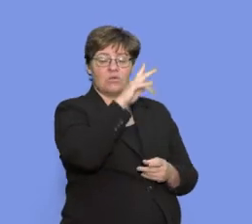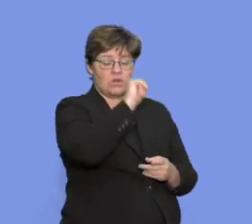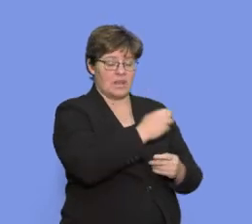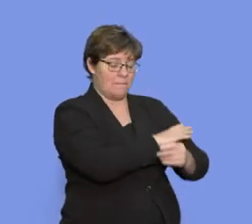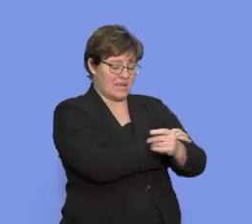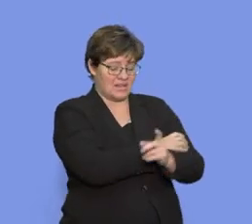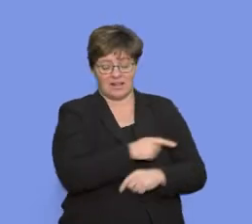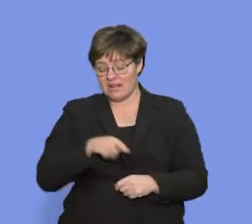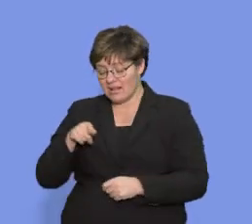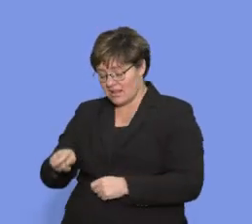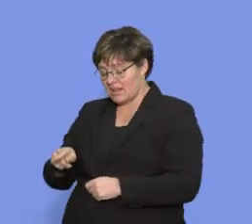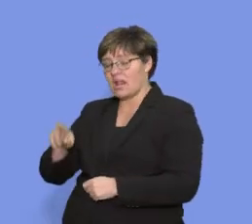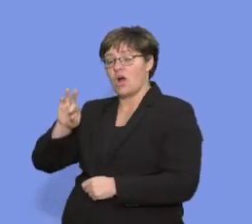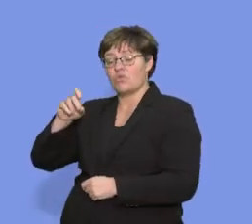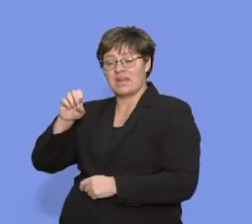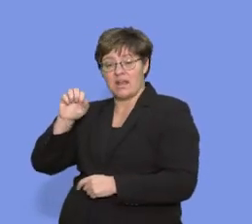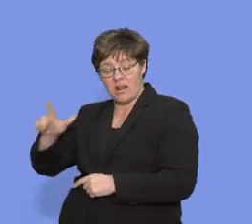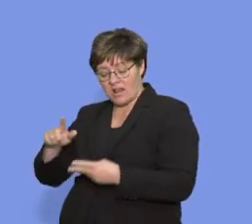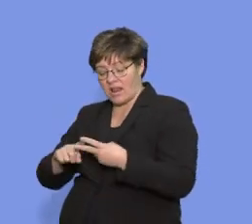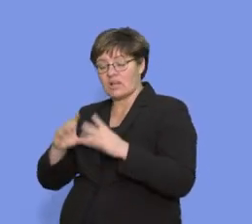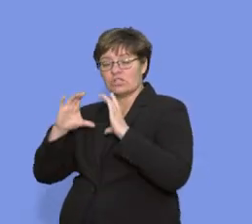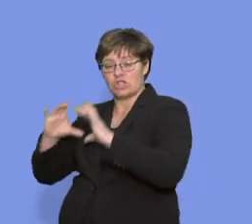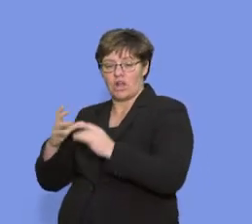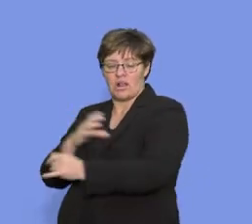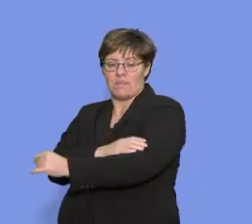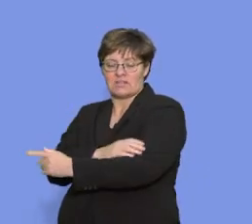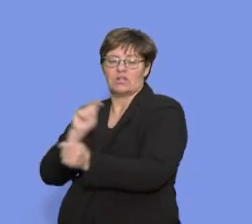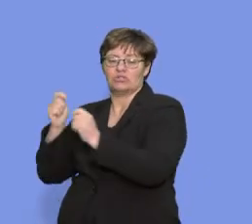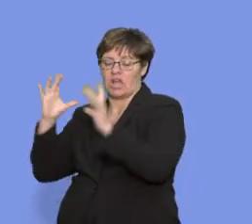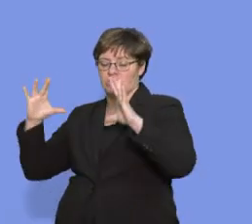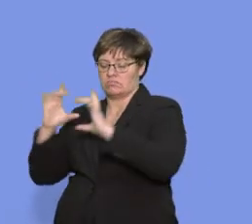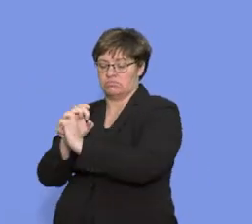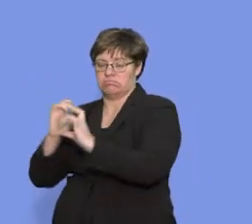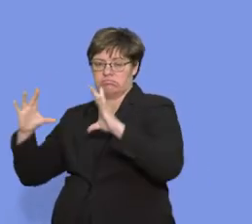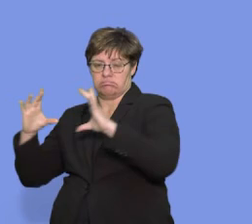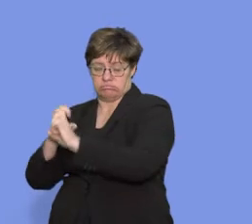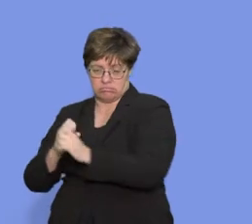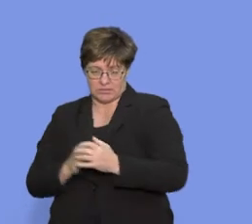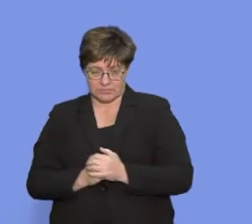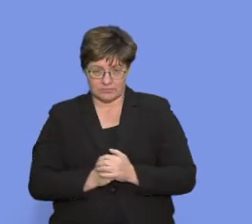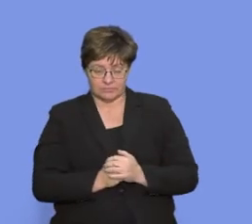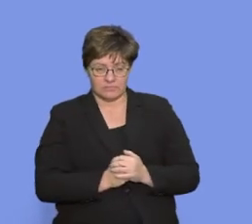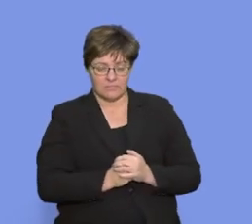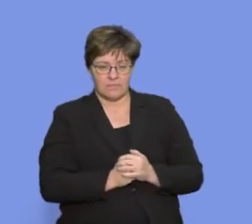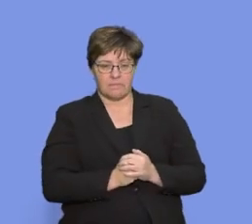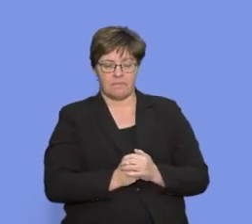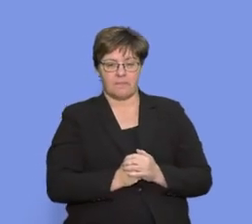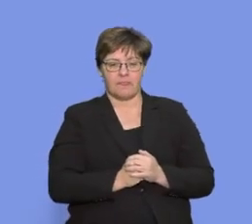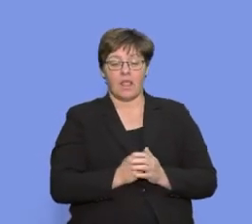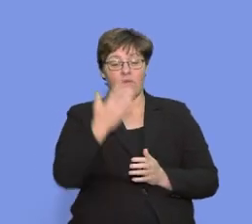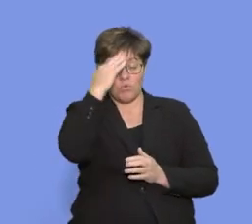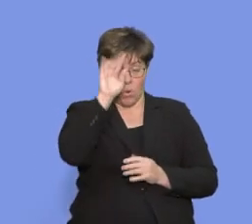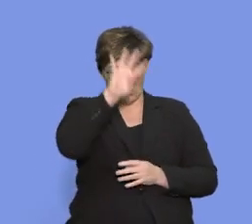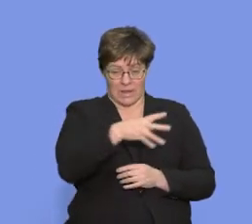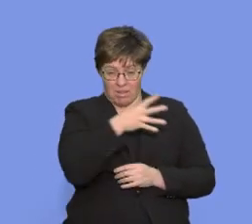here, and the radial and the circular muscles will change the pupil size. Right. So if you